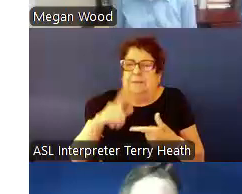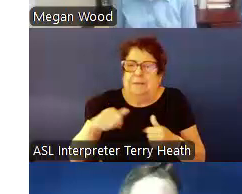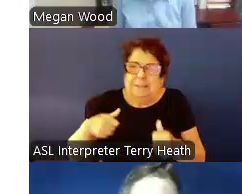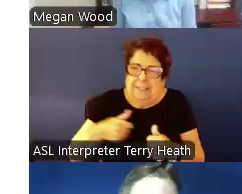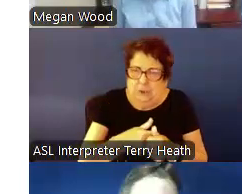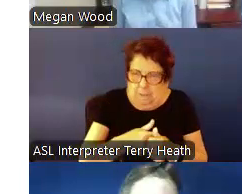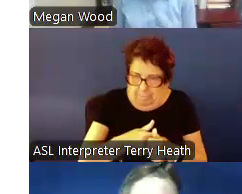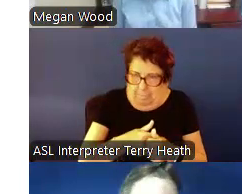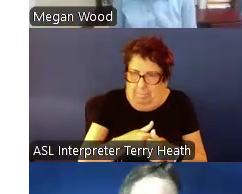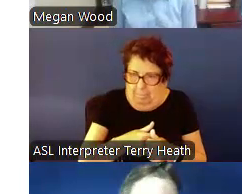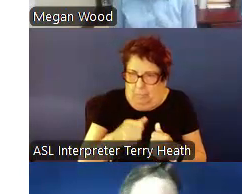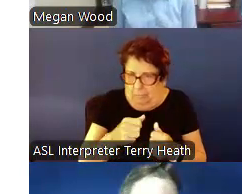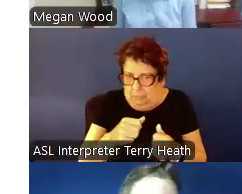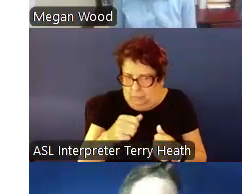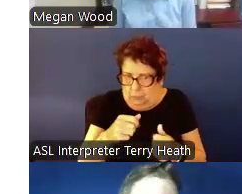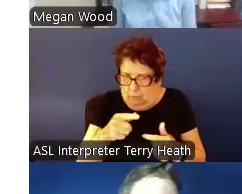important thing.